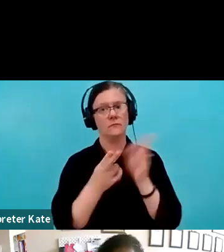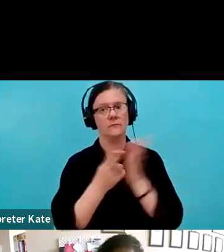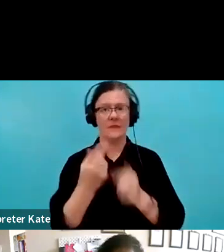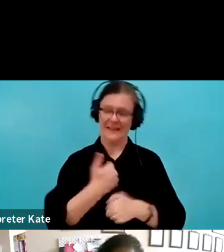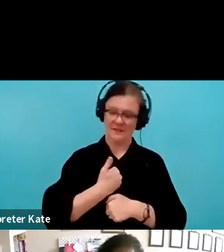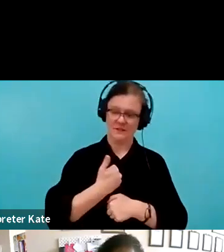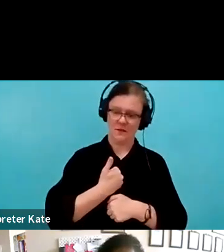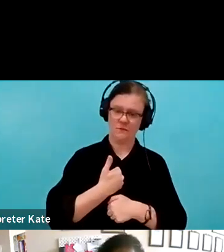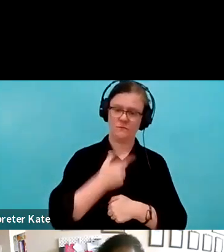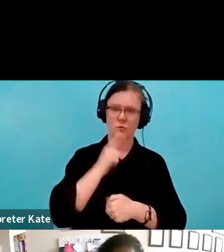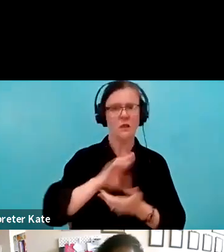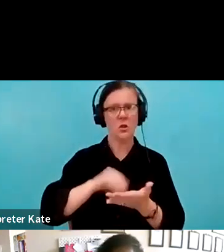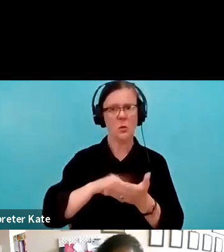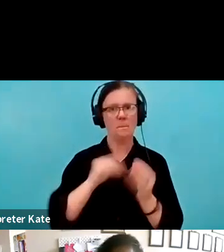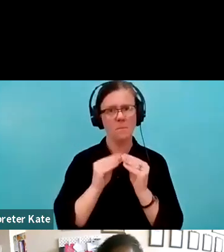ourselves to educate ourselves.